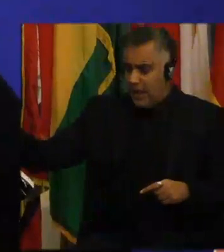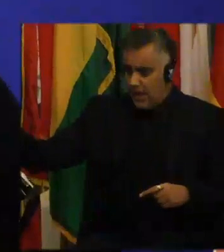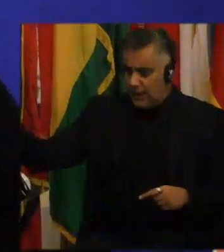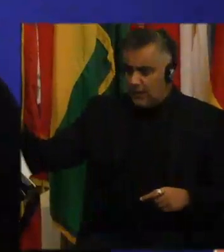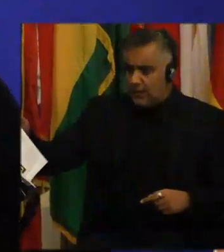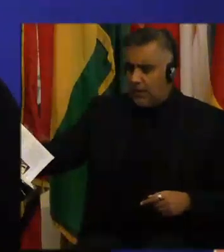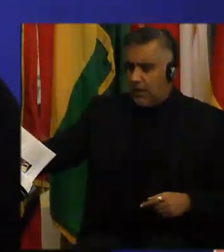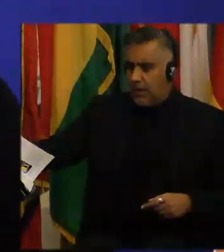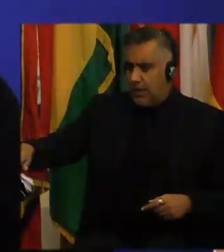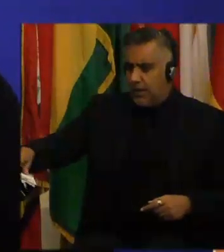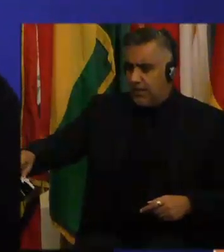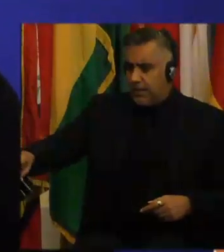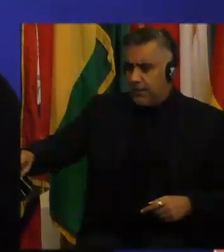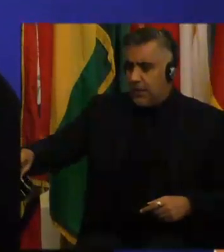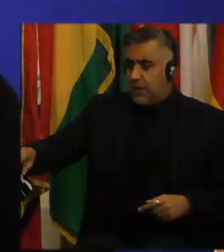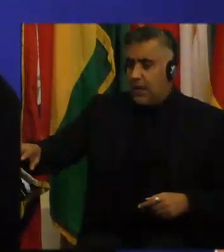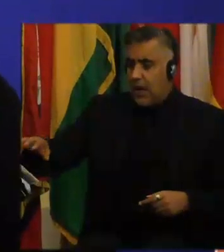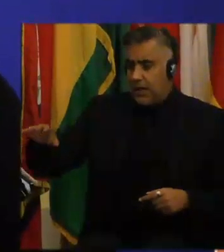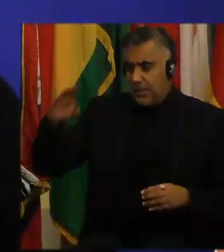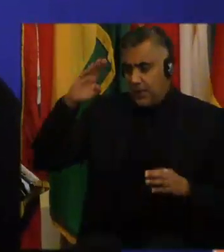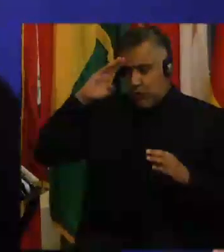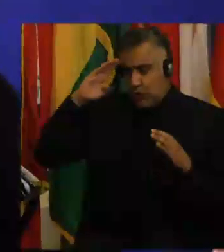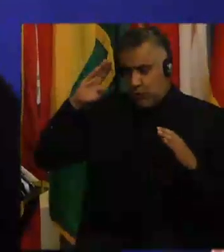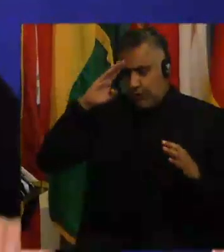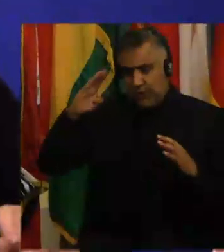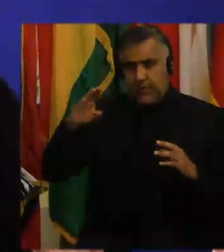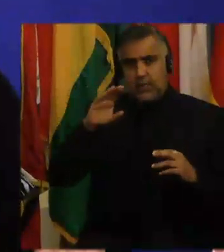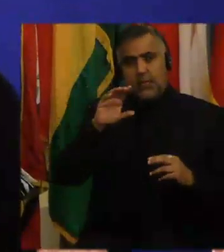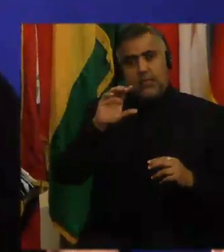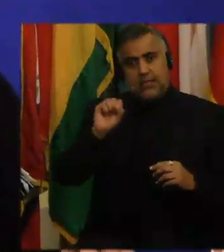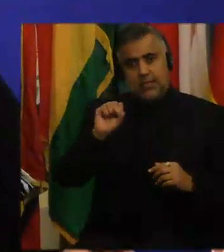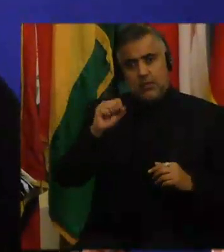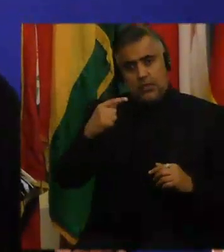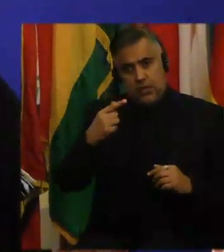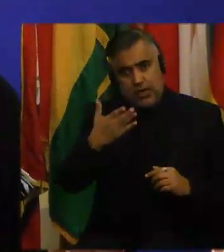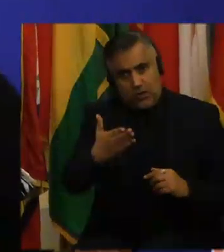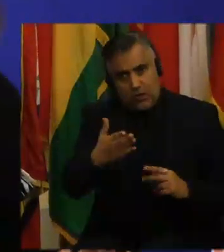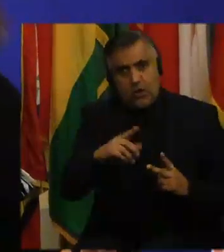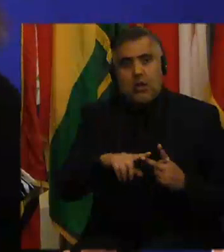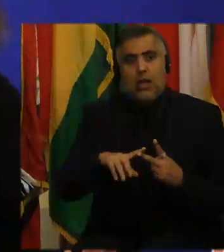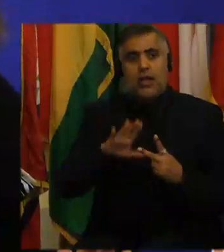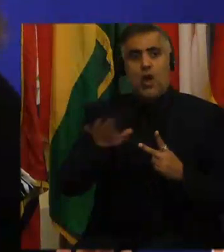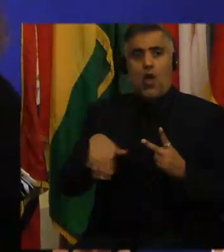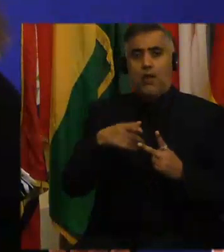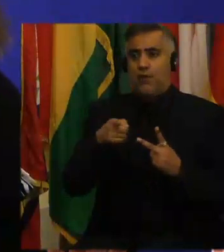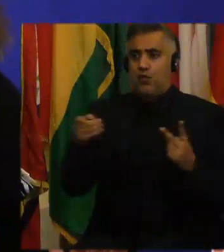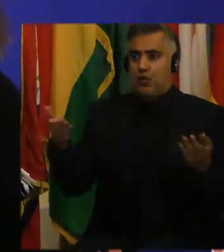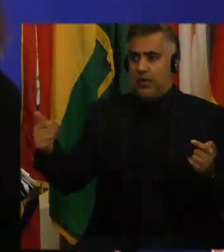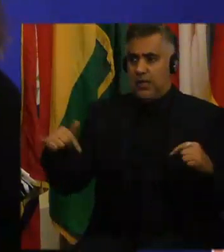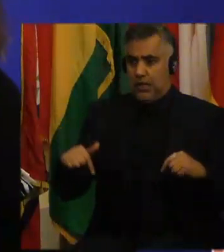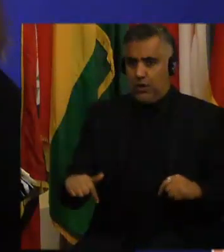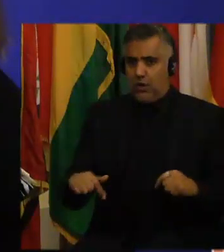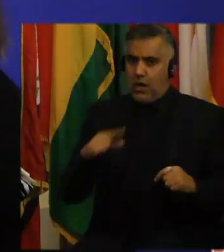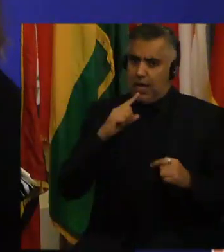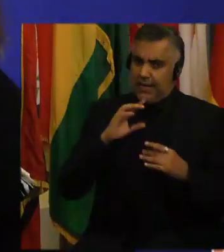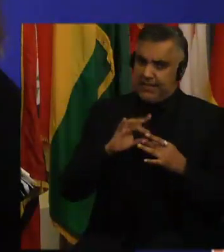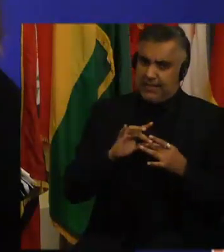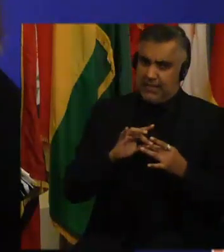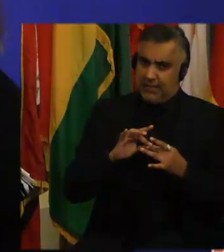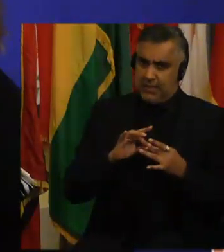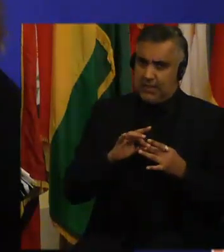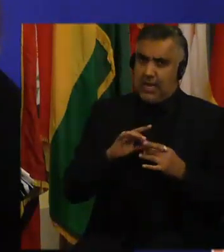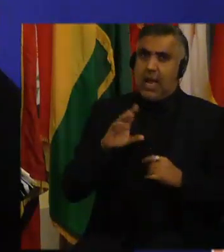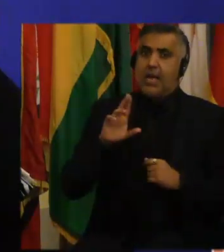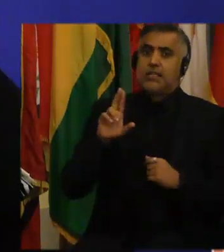me greet the Secretary General and all of you present and state that as